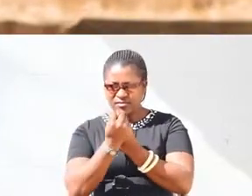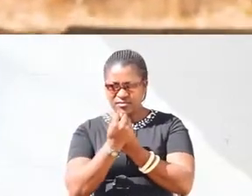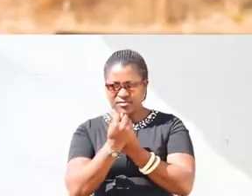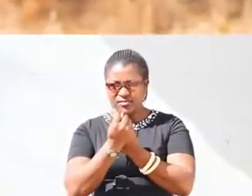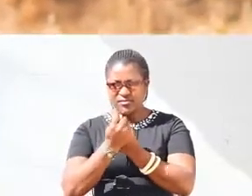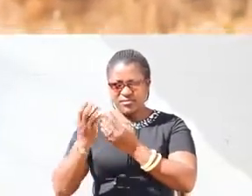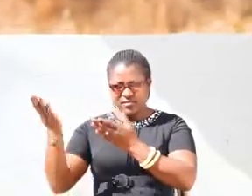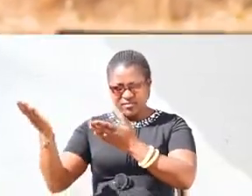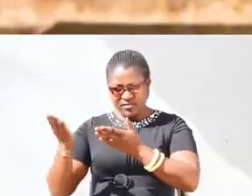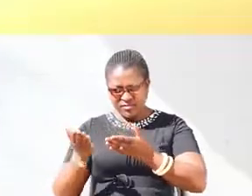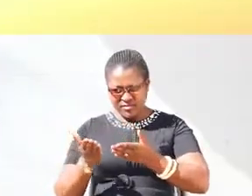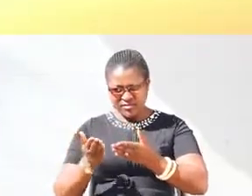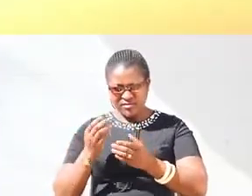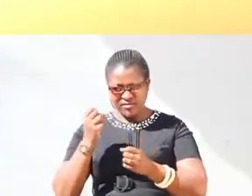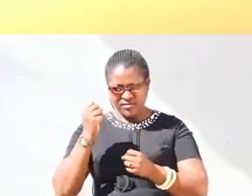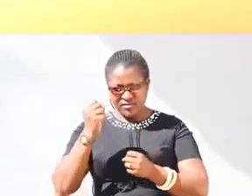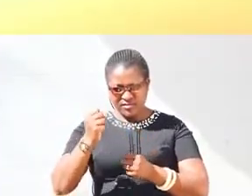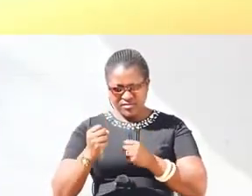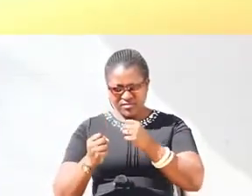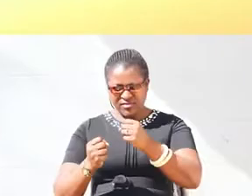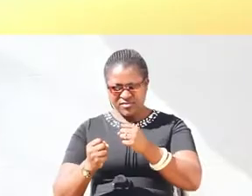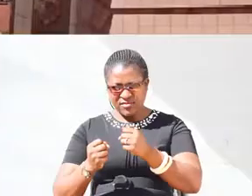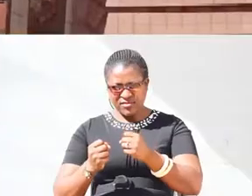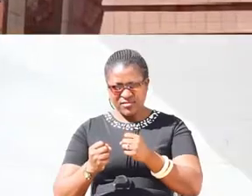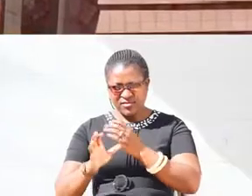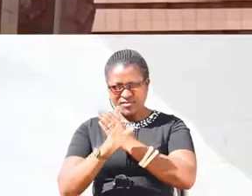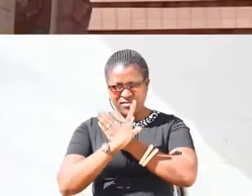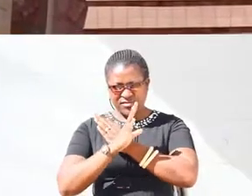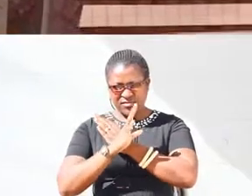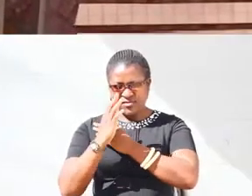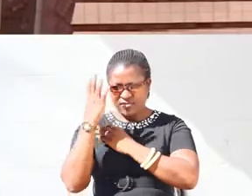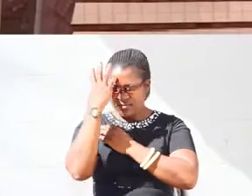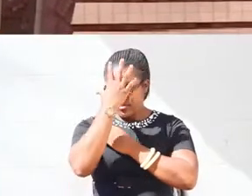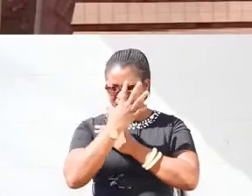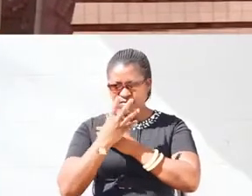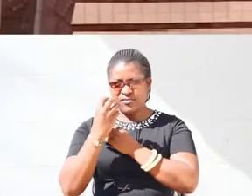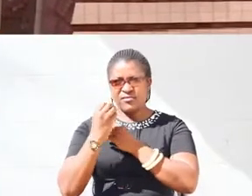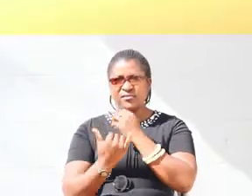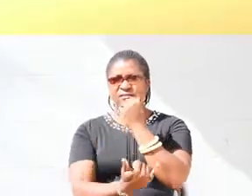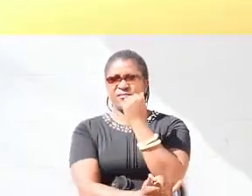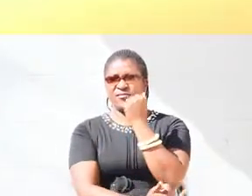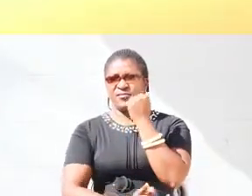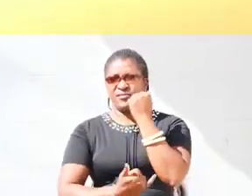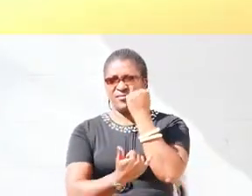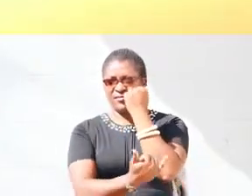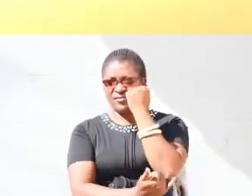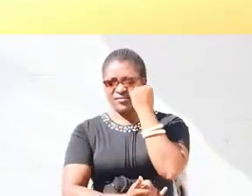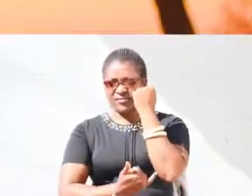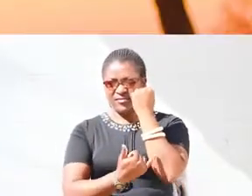gezionse zietela nkondo. Chalo cha Zambia, chalo tsuma.